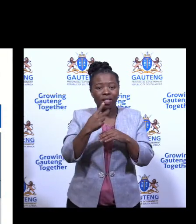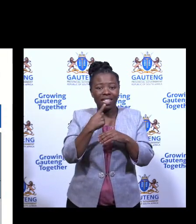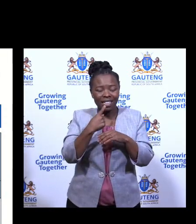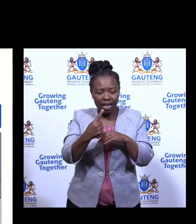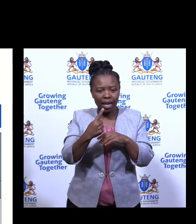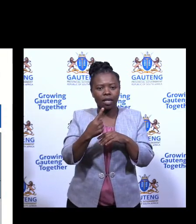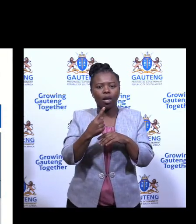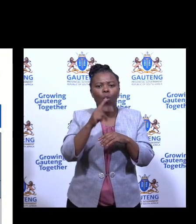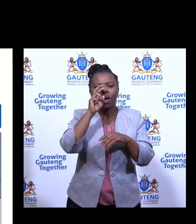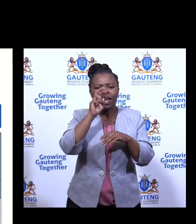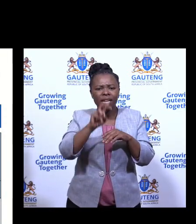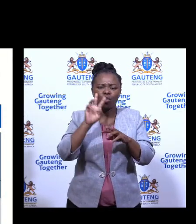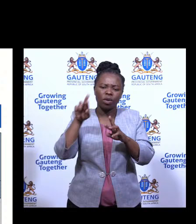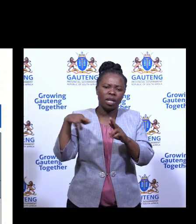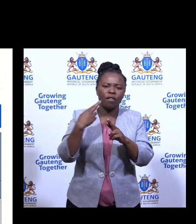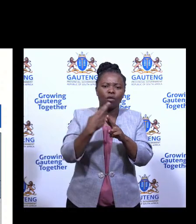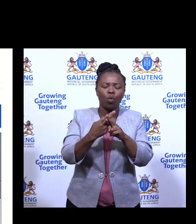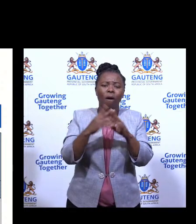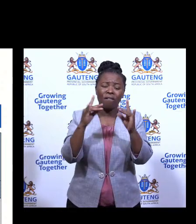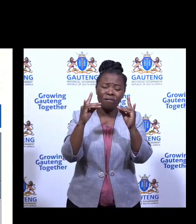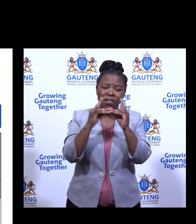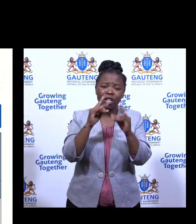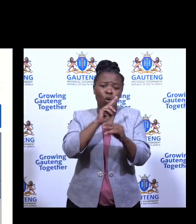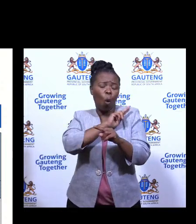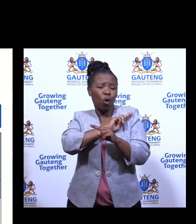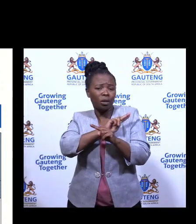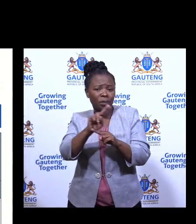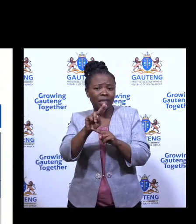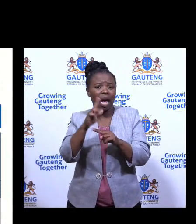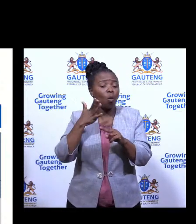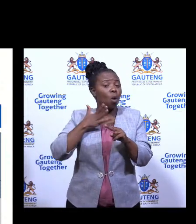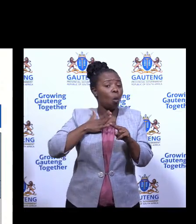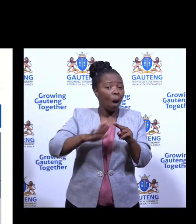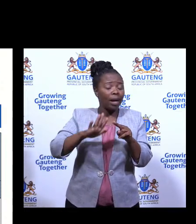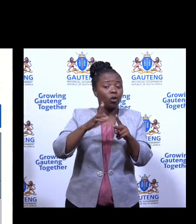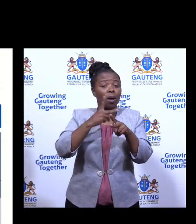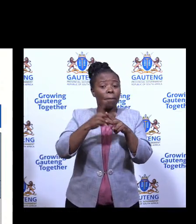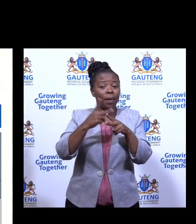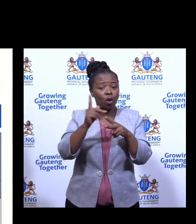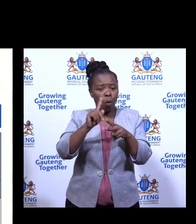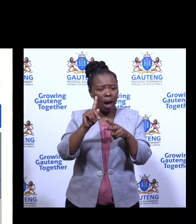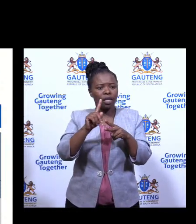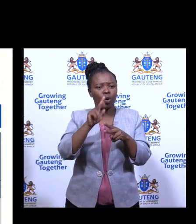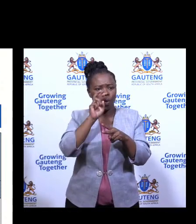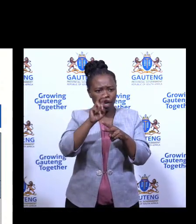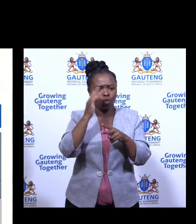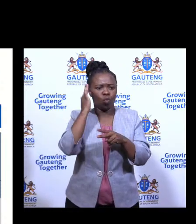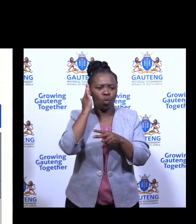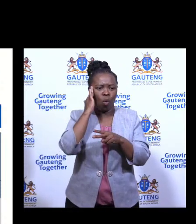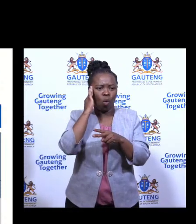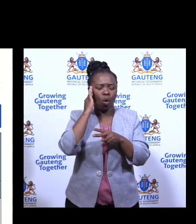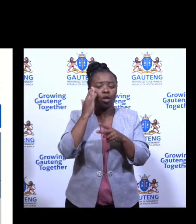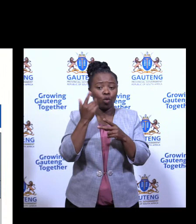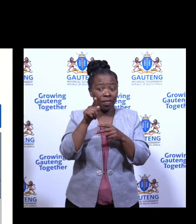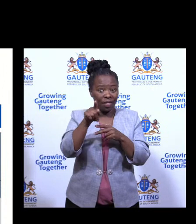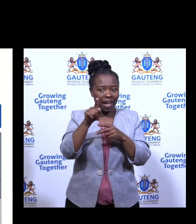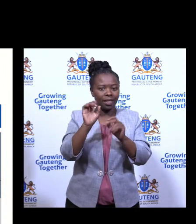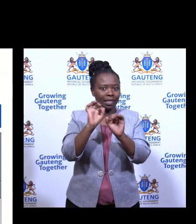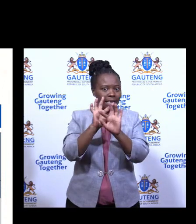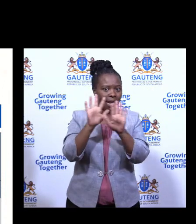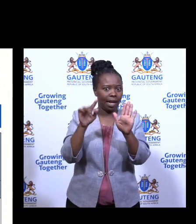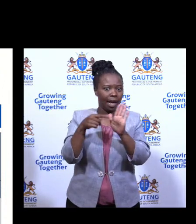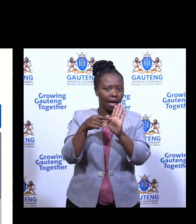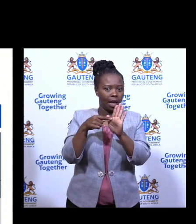many field hospitals we have been planning, and ensure that this came across very clearly, and ensure